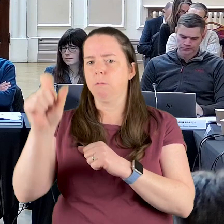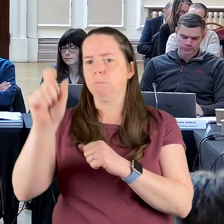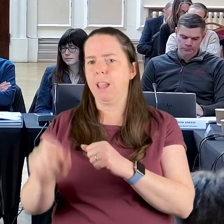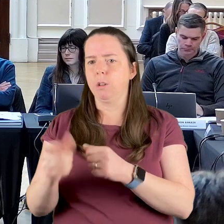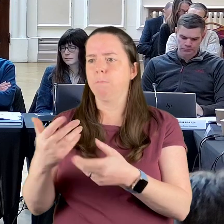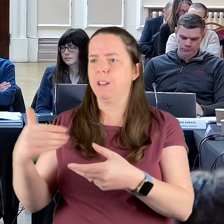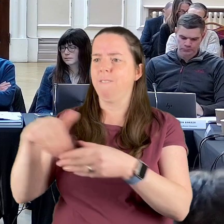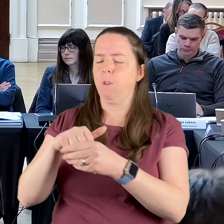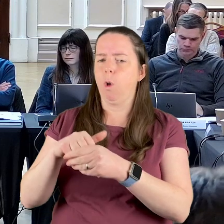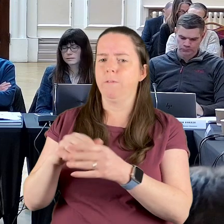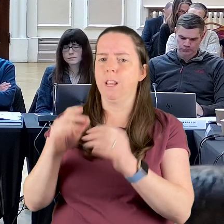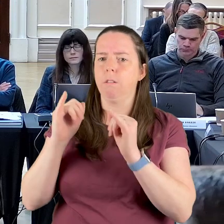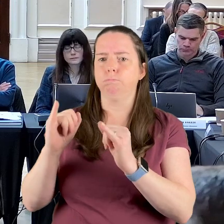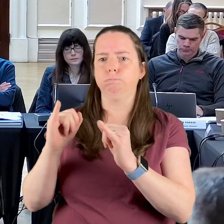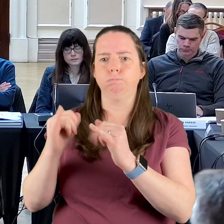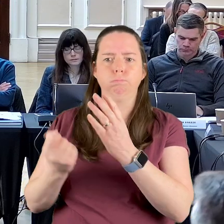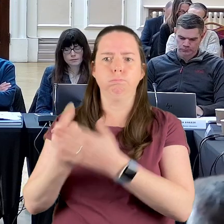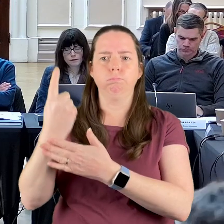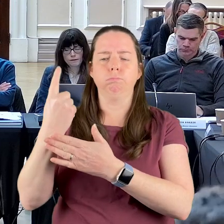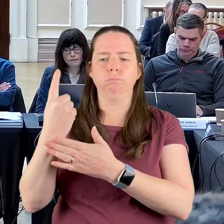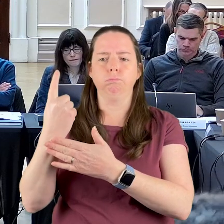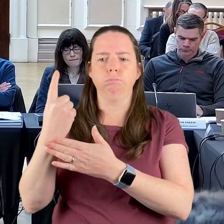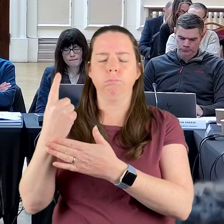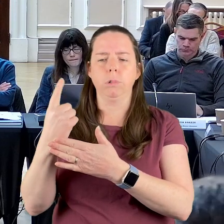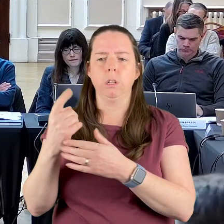been involved in patient care that then